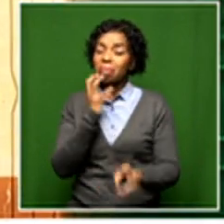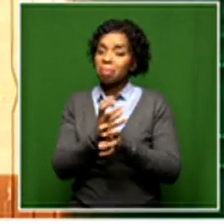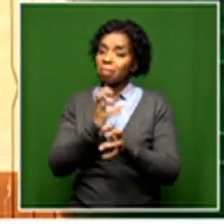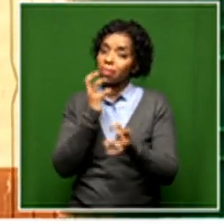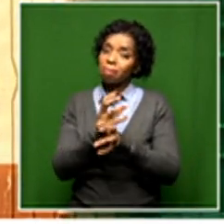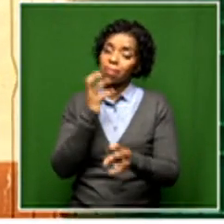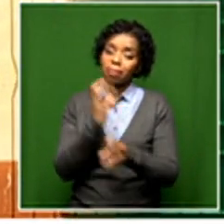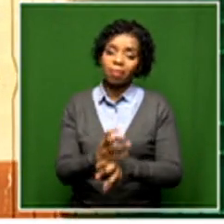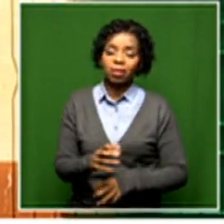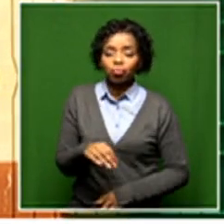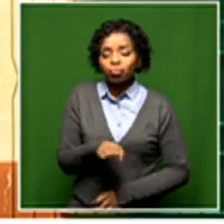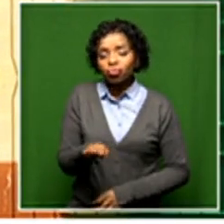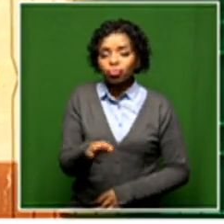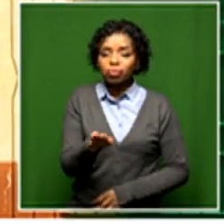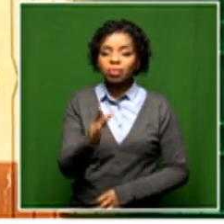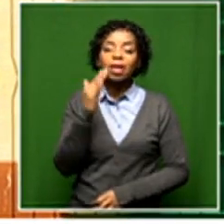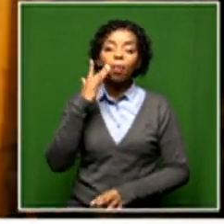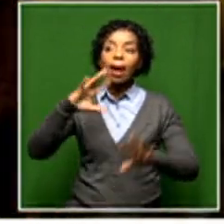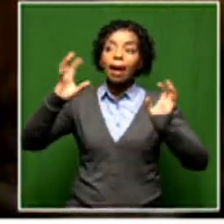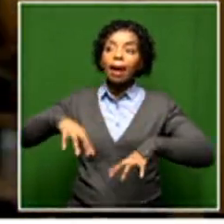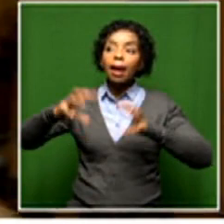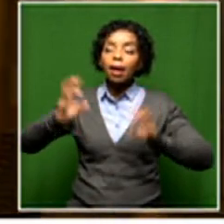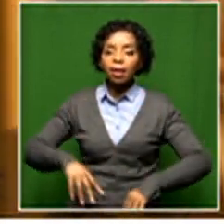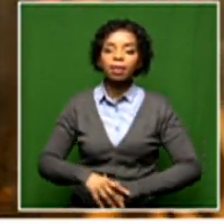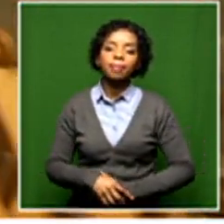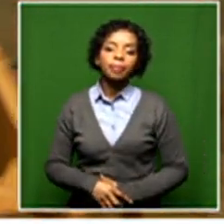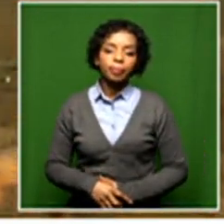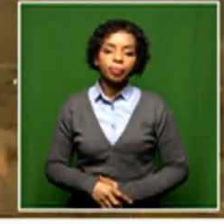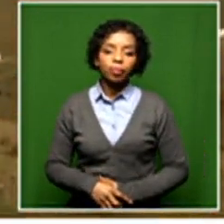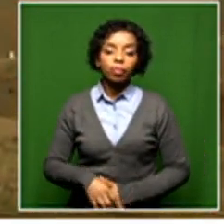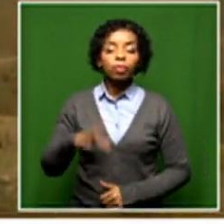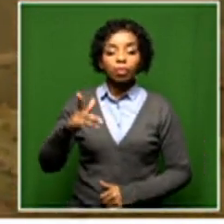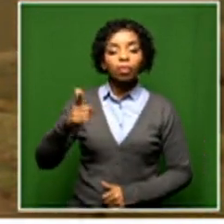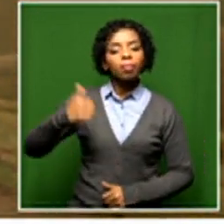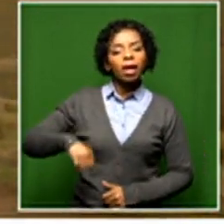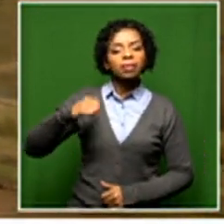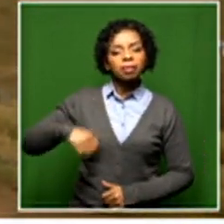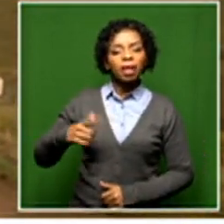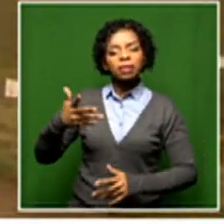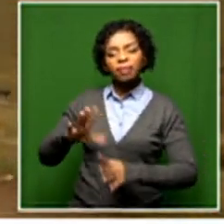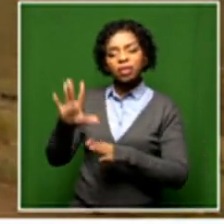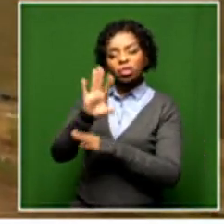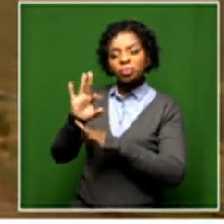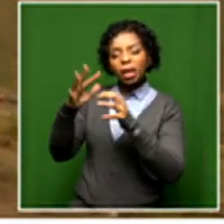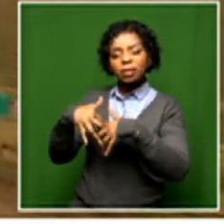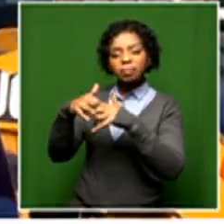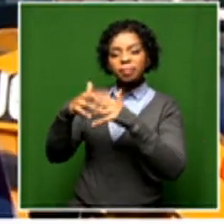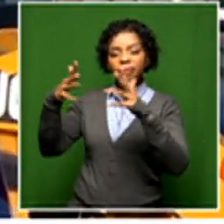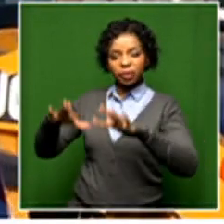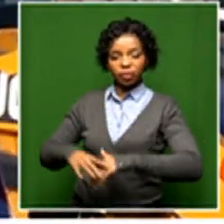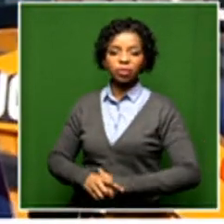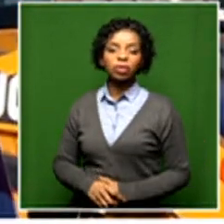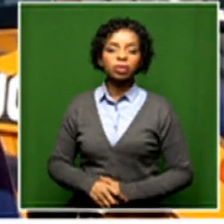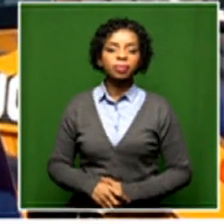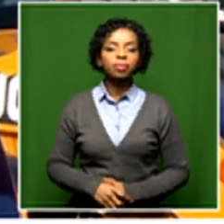difficult to use the road when it is raining. The municipality has a road maintenance plan in place. In our MIG,